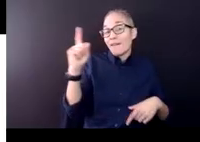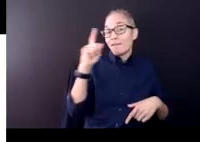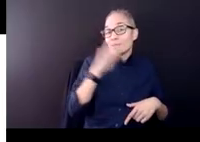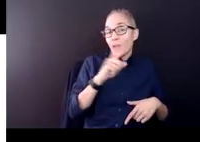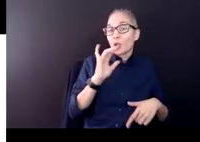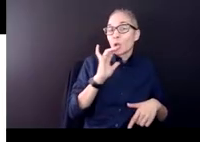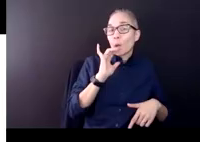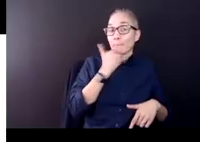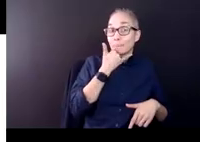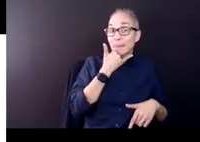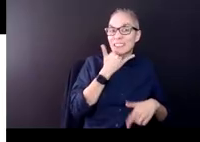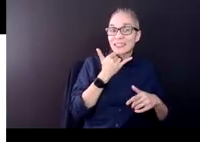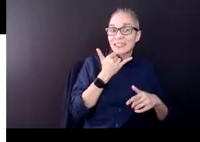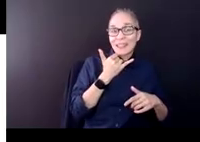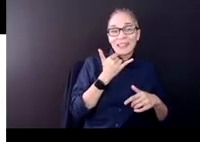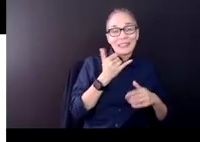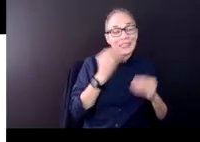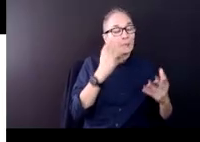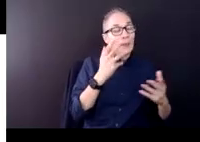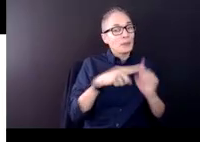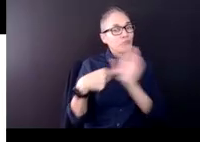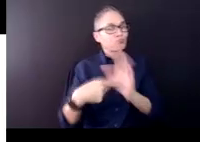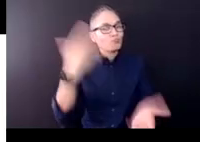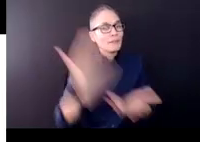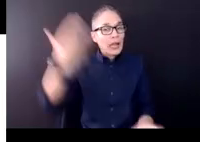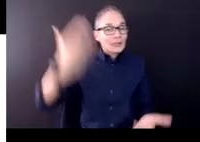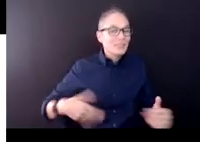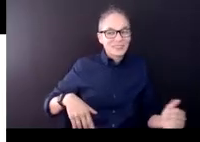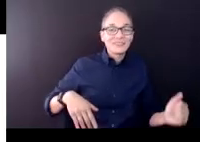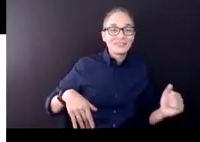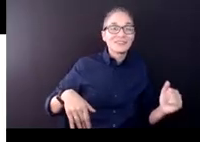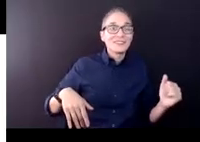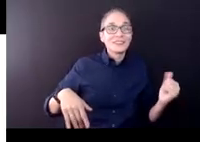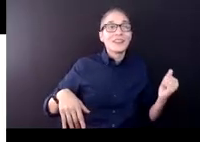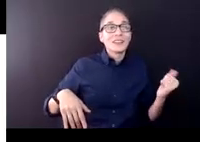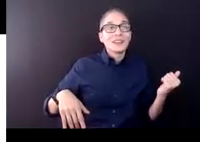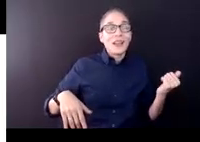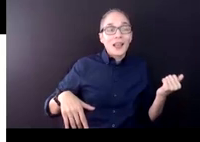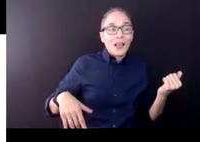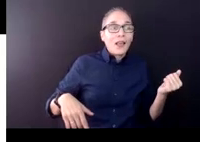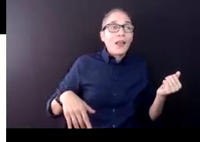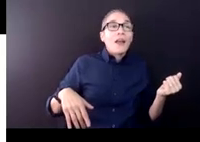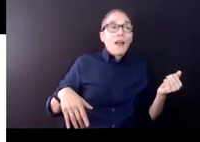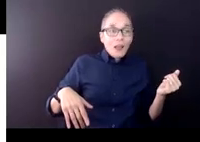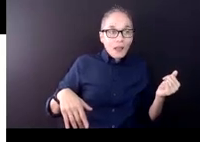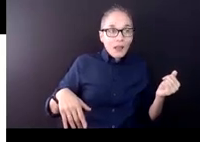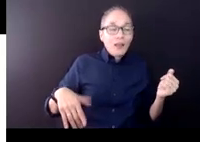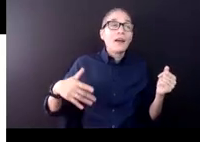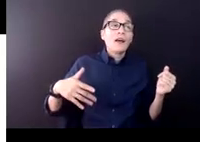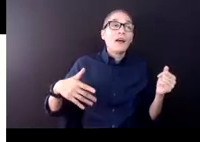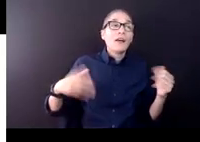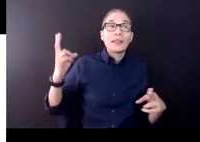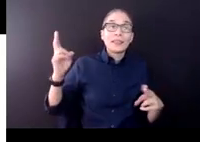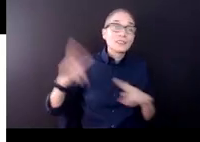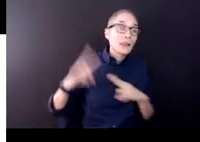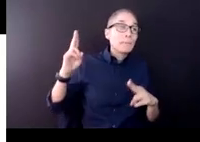presented as fact. Um, Now, for the top leading